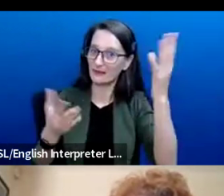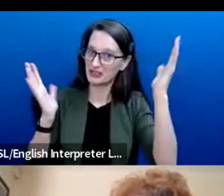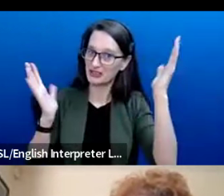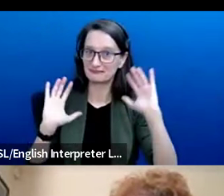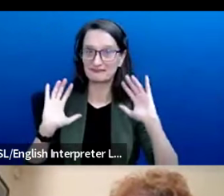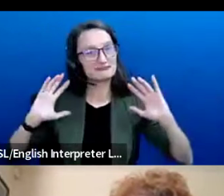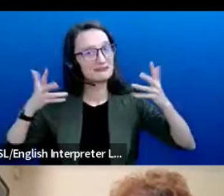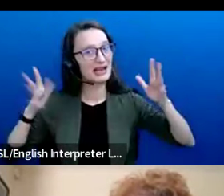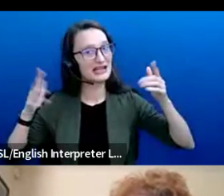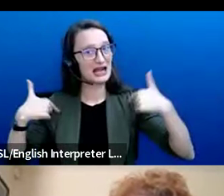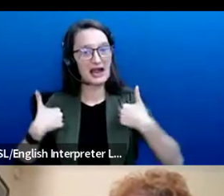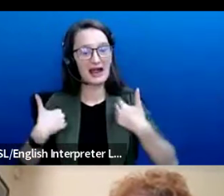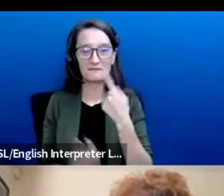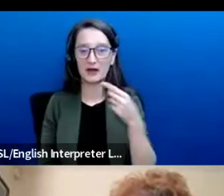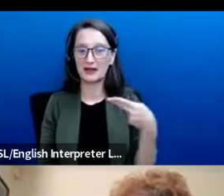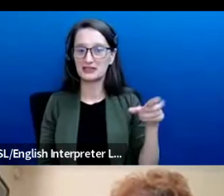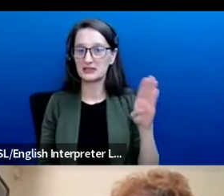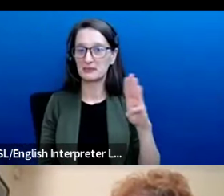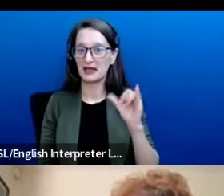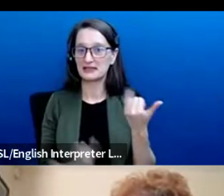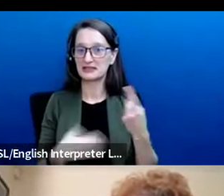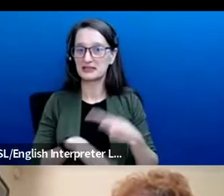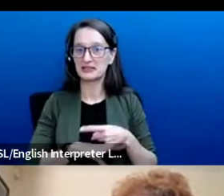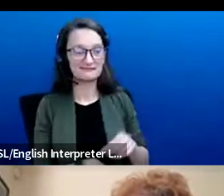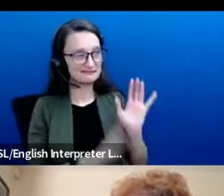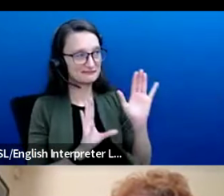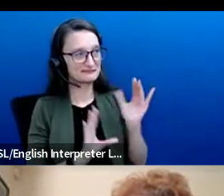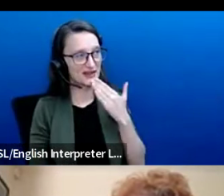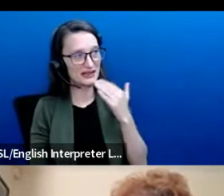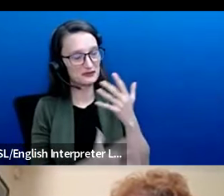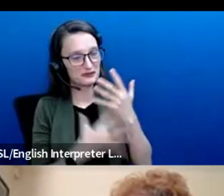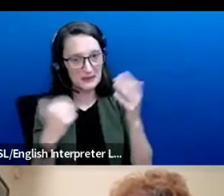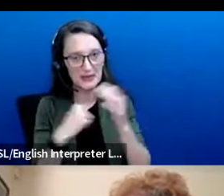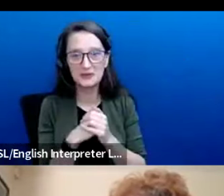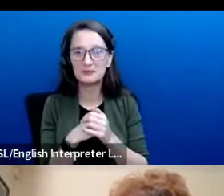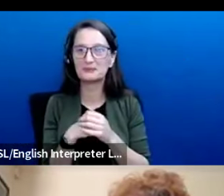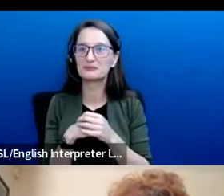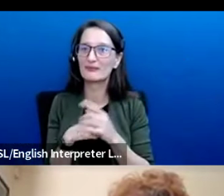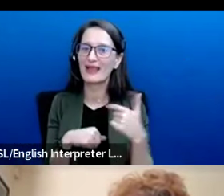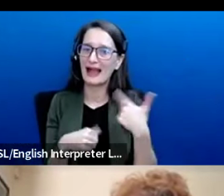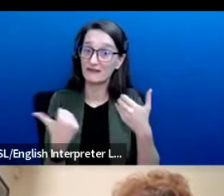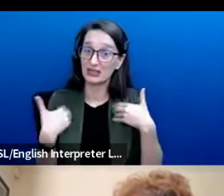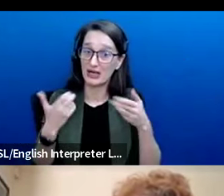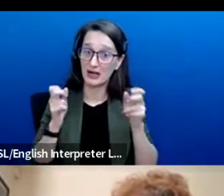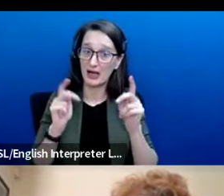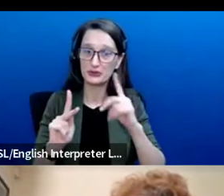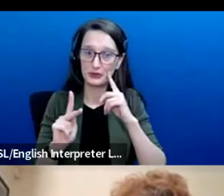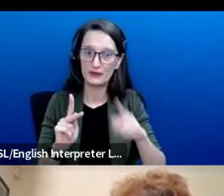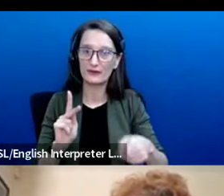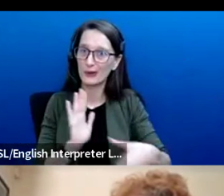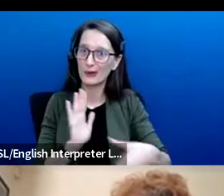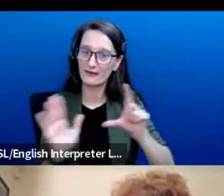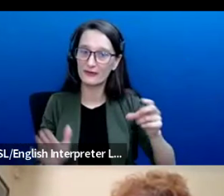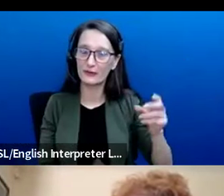That's all I got for HCBS today. Excellent. Thank you very much. And I had an opportunity to go over the HCBS